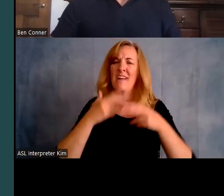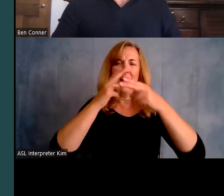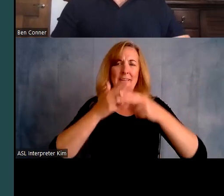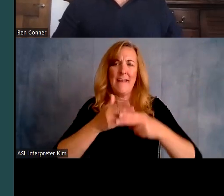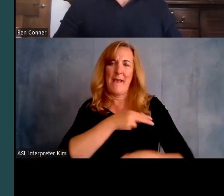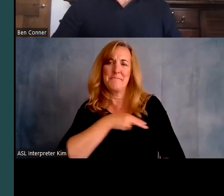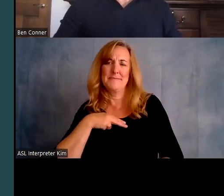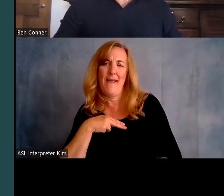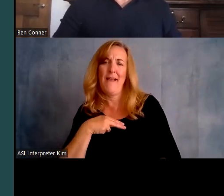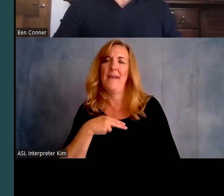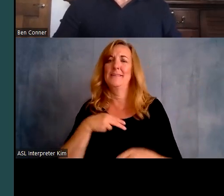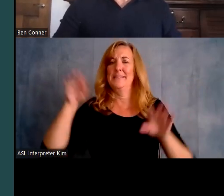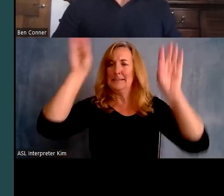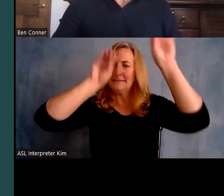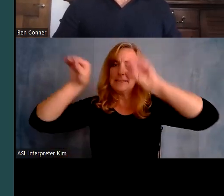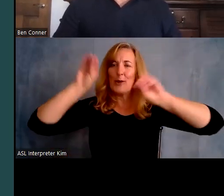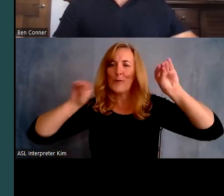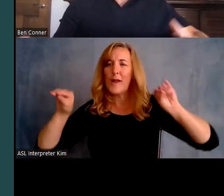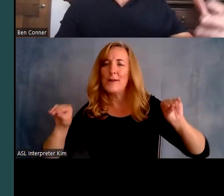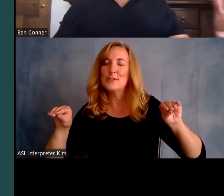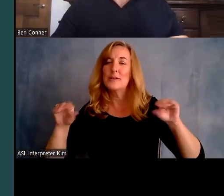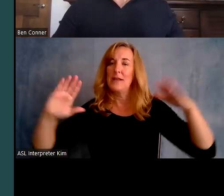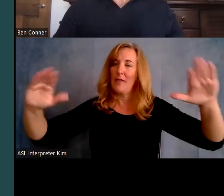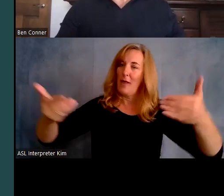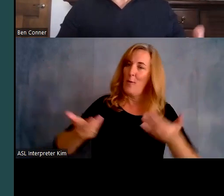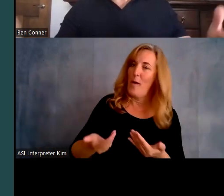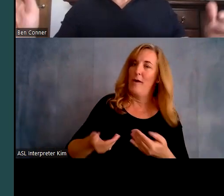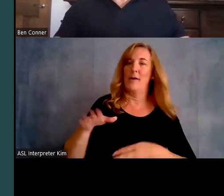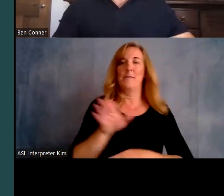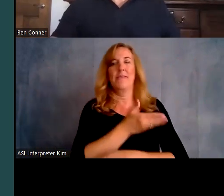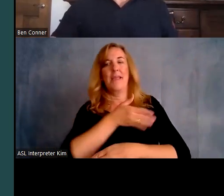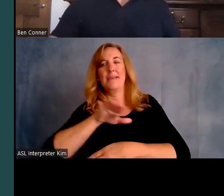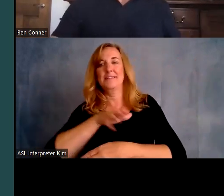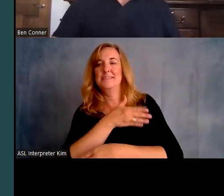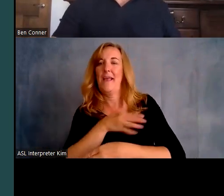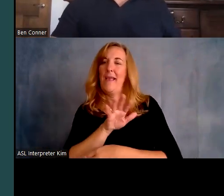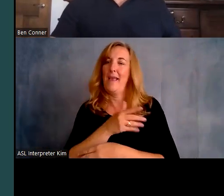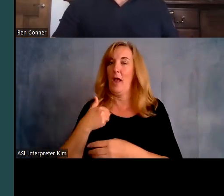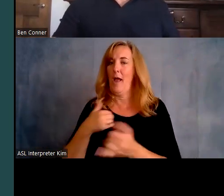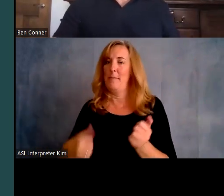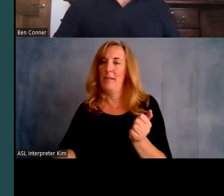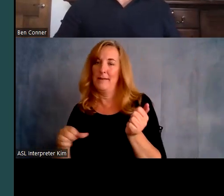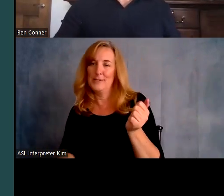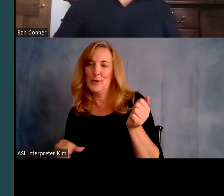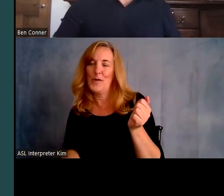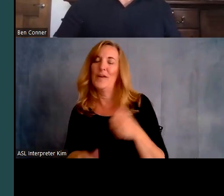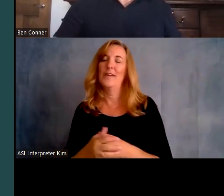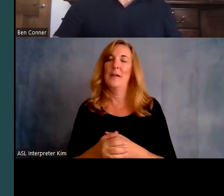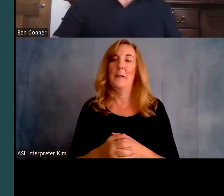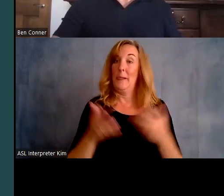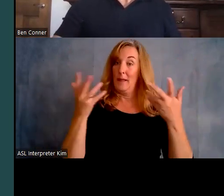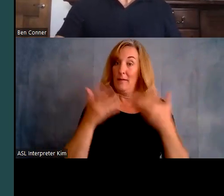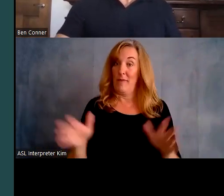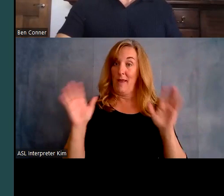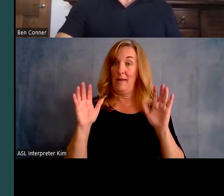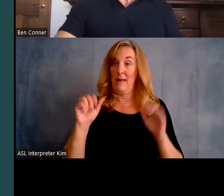decorations, and they welcomed people, and they sang the songs while I played guitar. And then in the end, one of